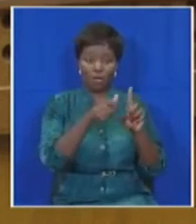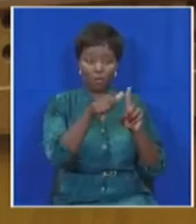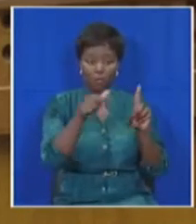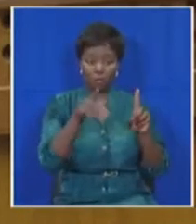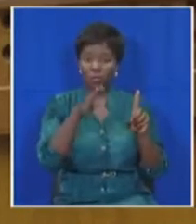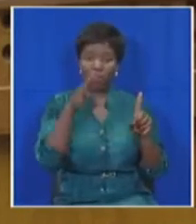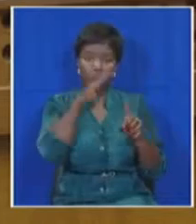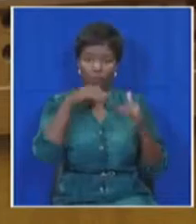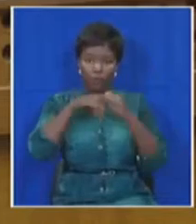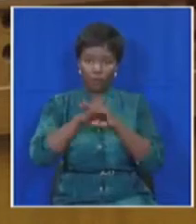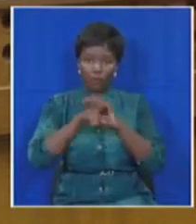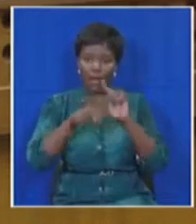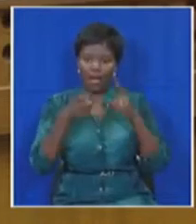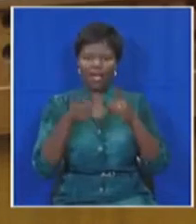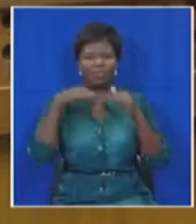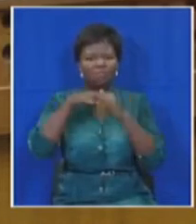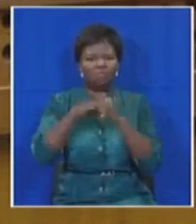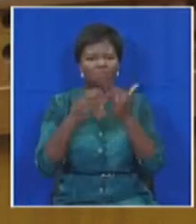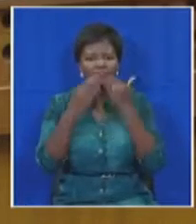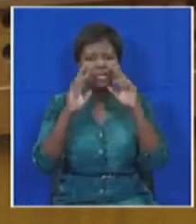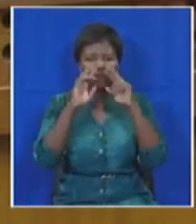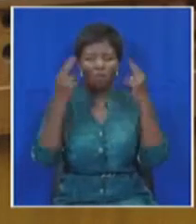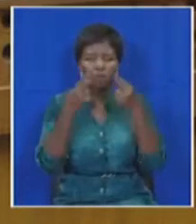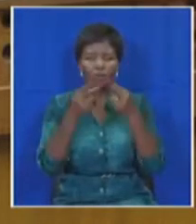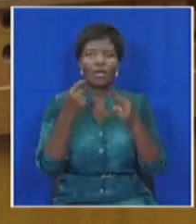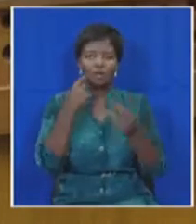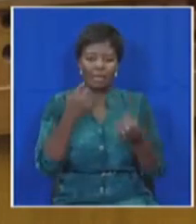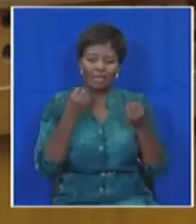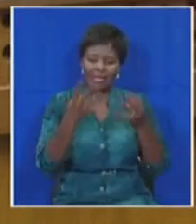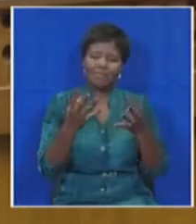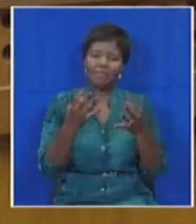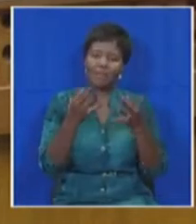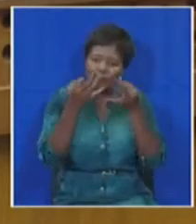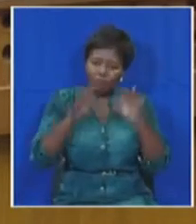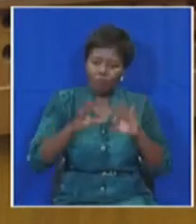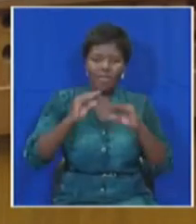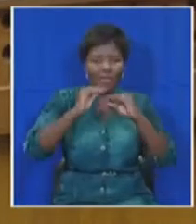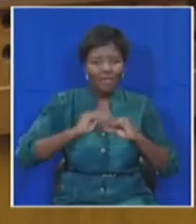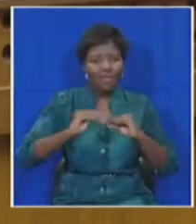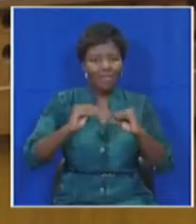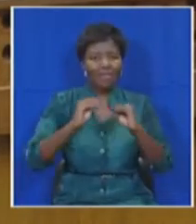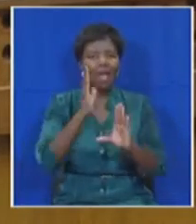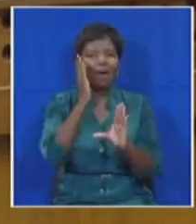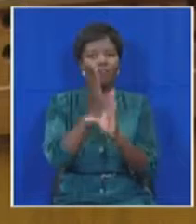a free year of technical and vocational training for a year.